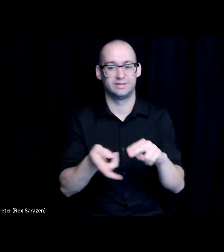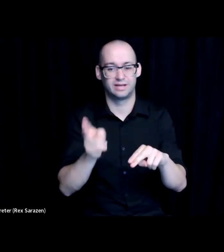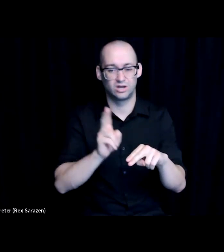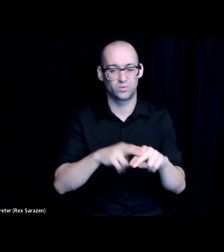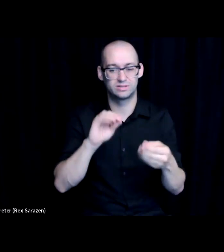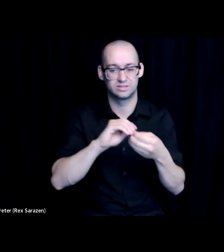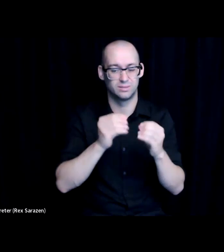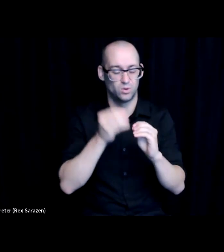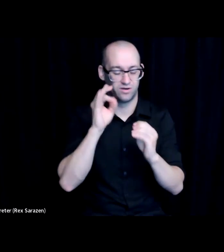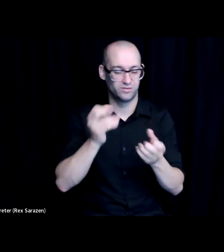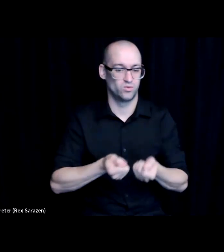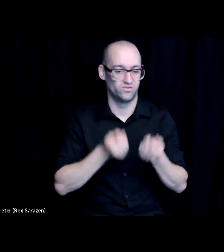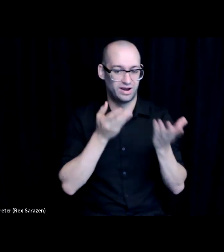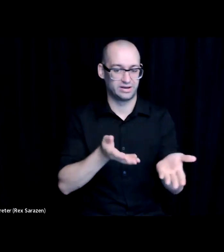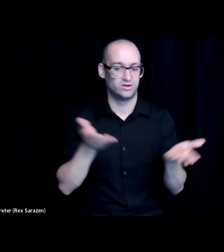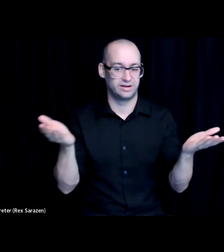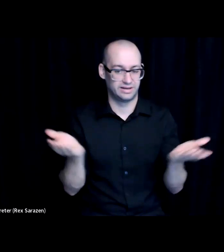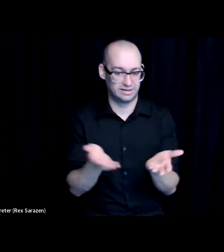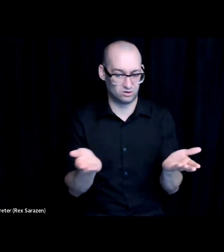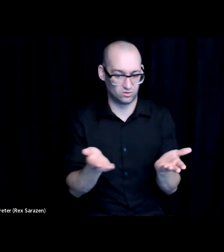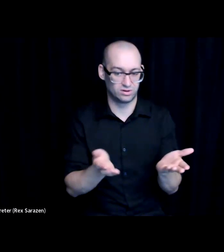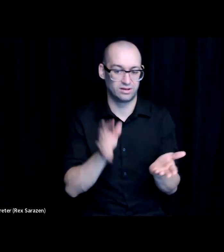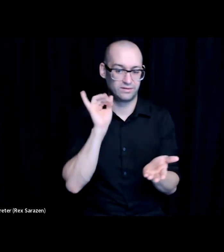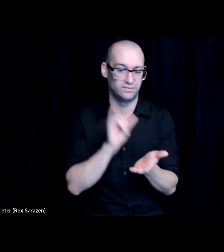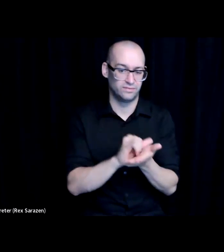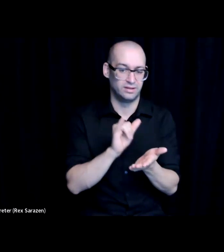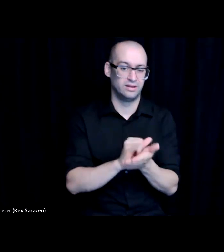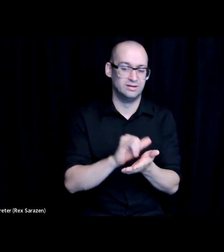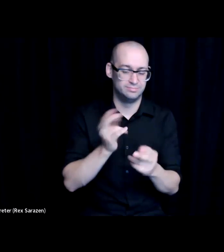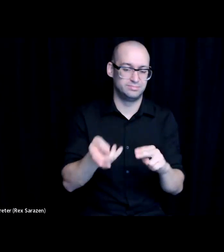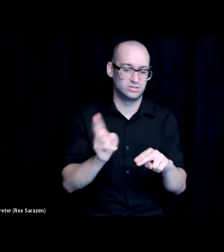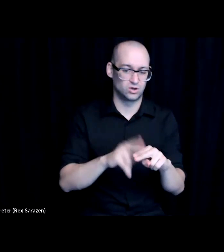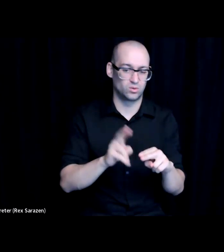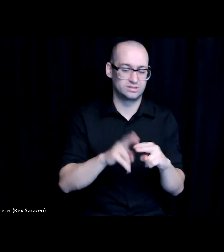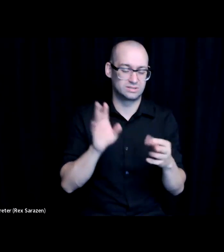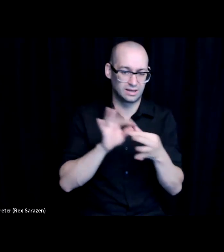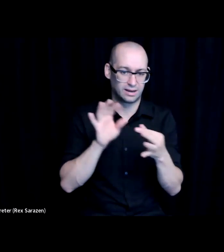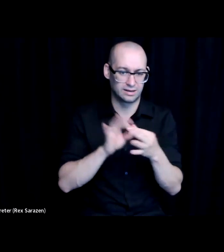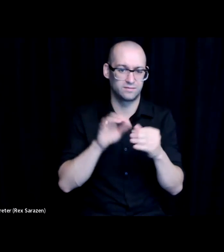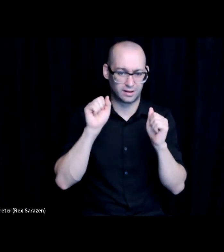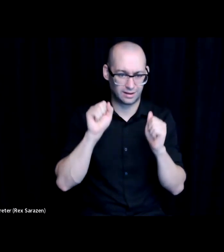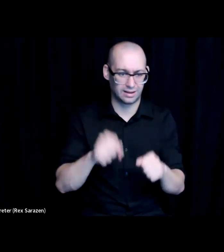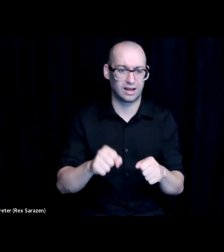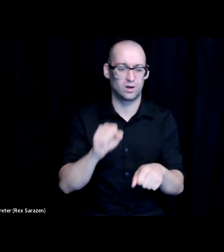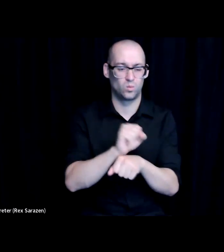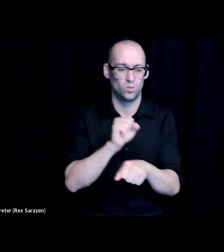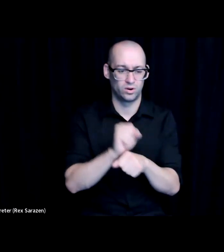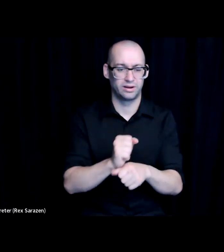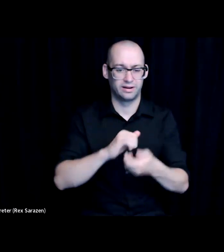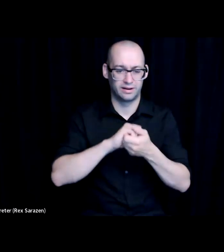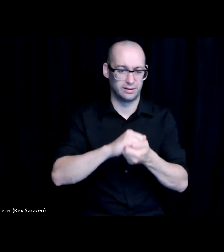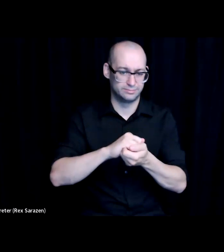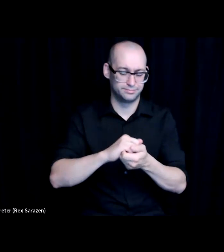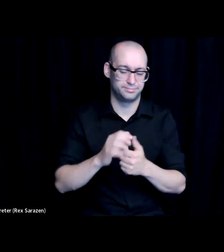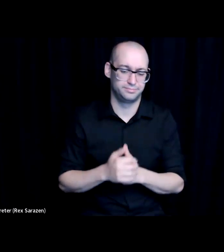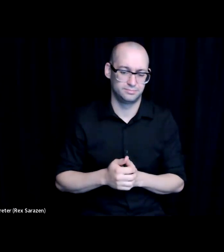of providers here, that increasing connectivity can also work hand in hand. One of the